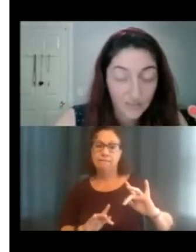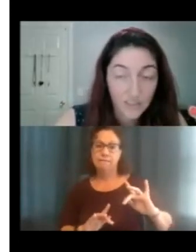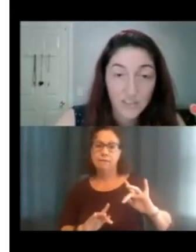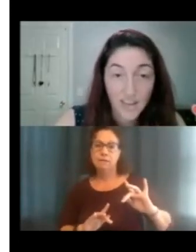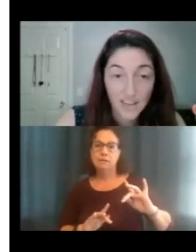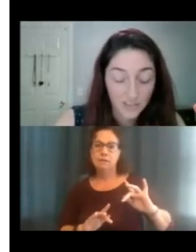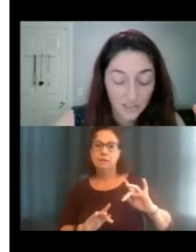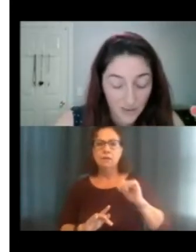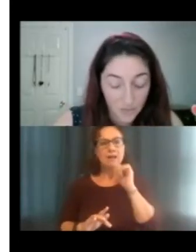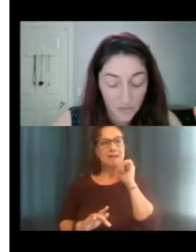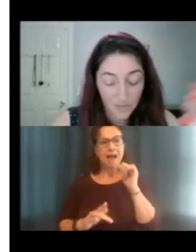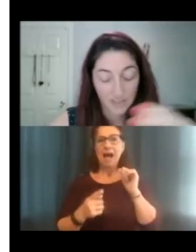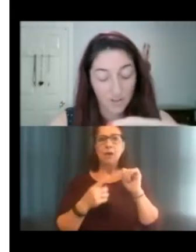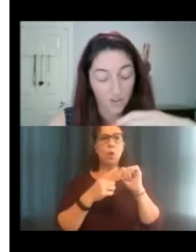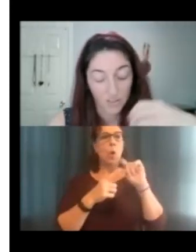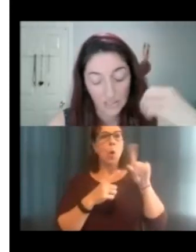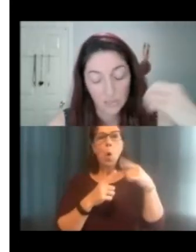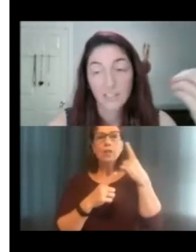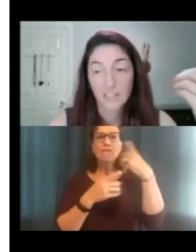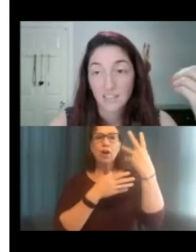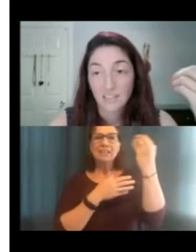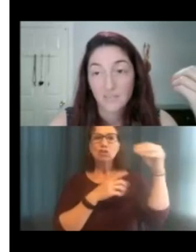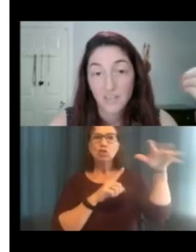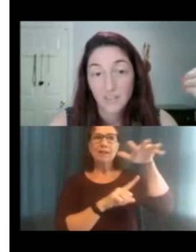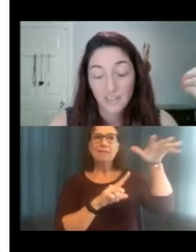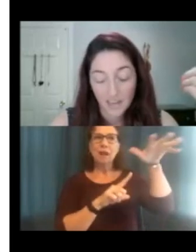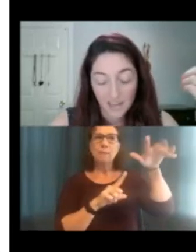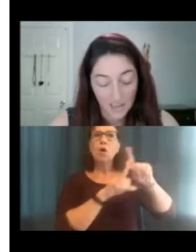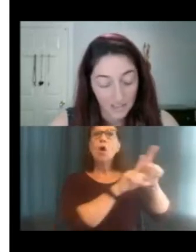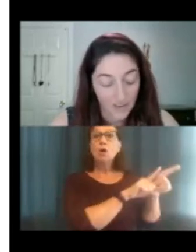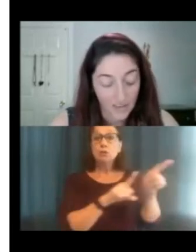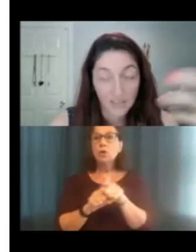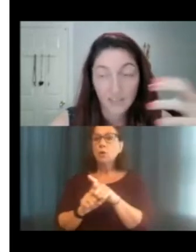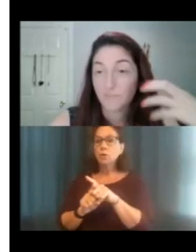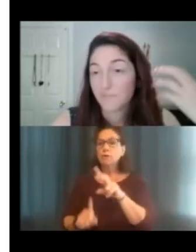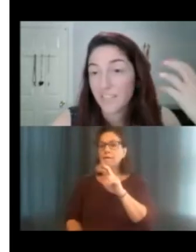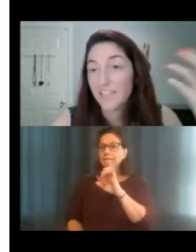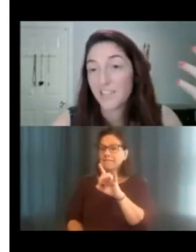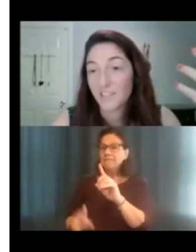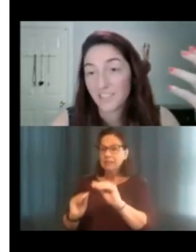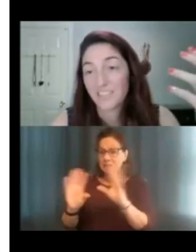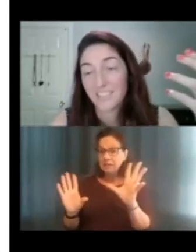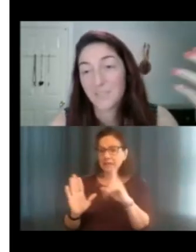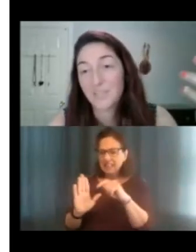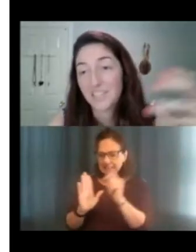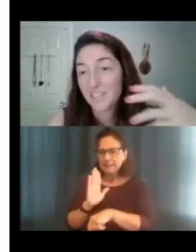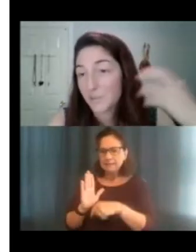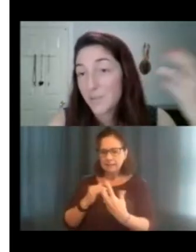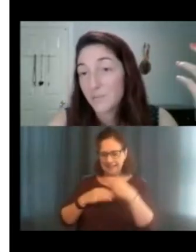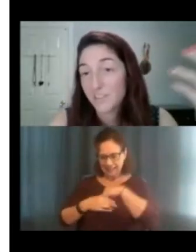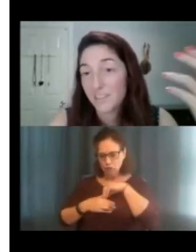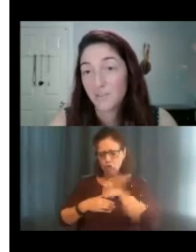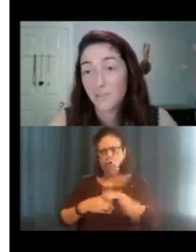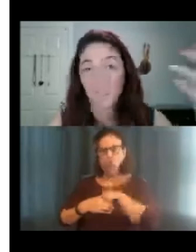a sensitivity to the external environment, but this is also expressed in vivid and intensified internal stimulation,